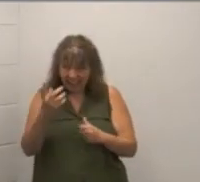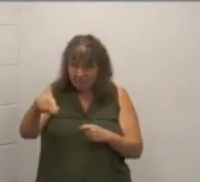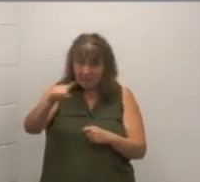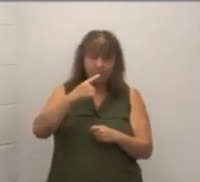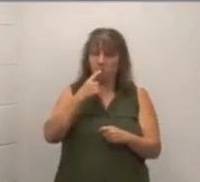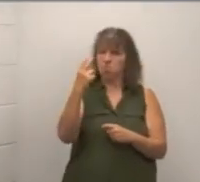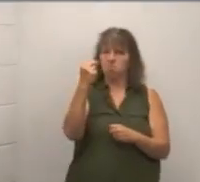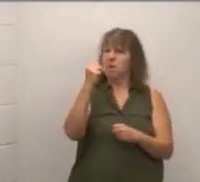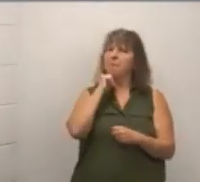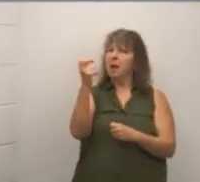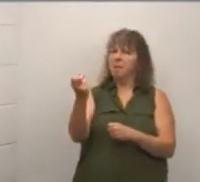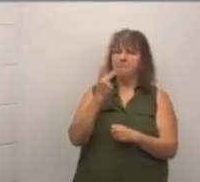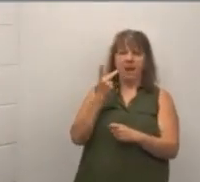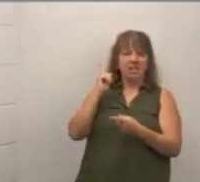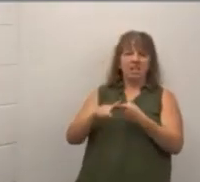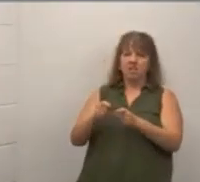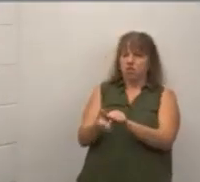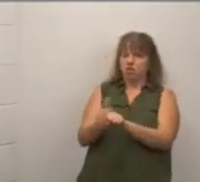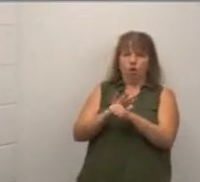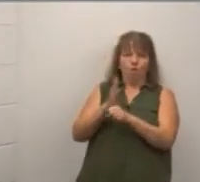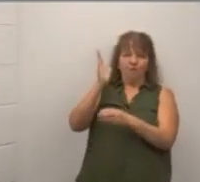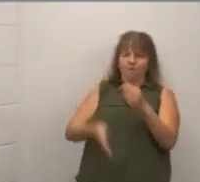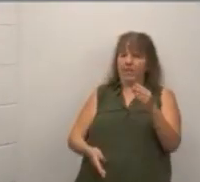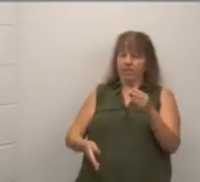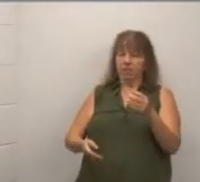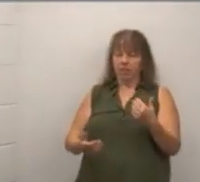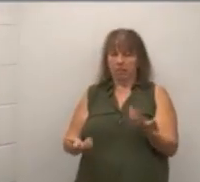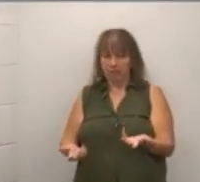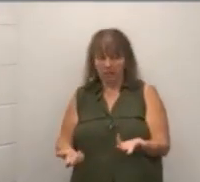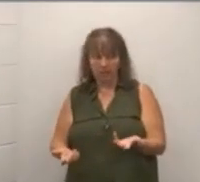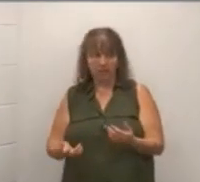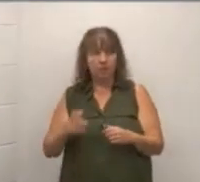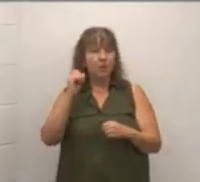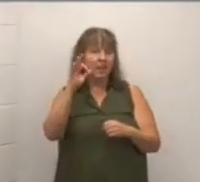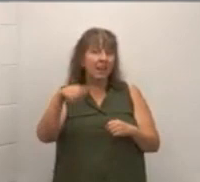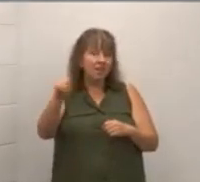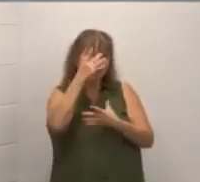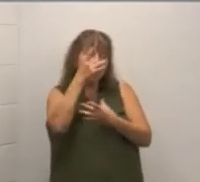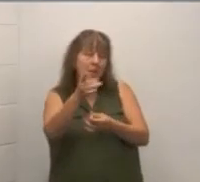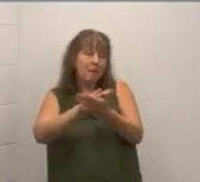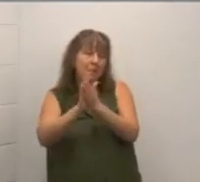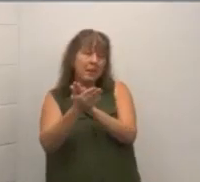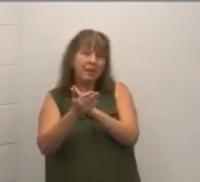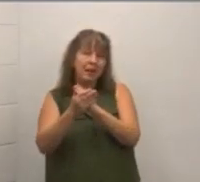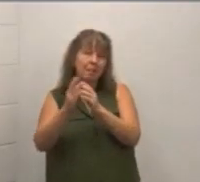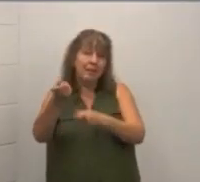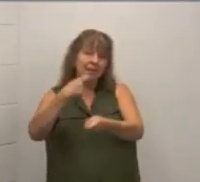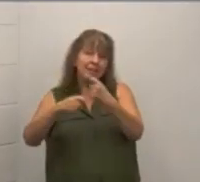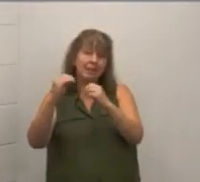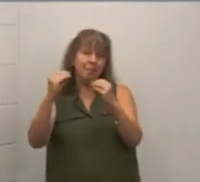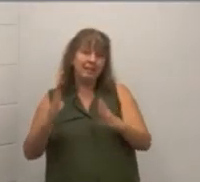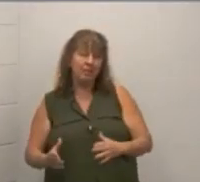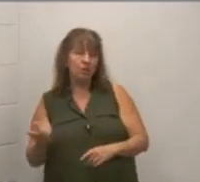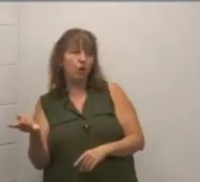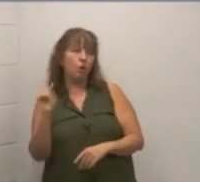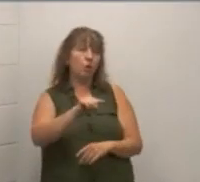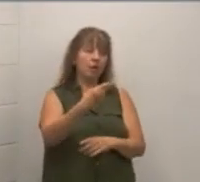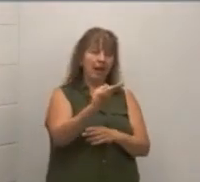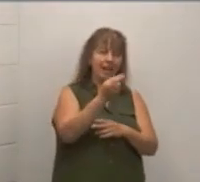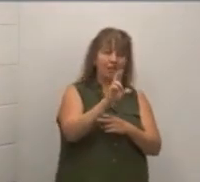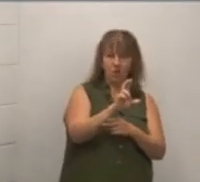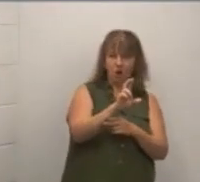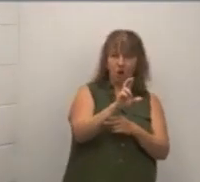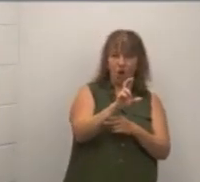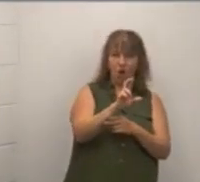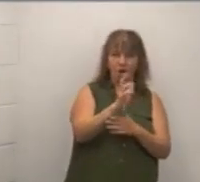fear for COVID-19. So if you're interested in subbing, please go to the HR portion of our